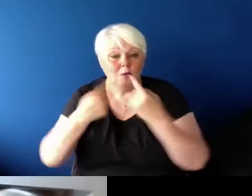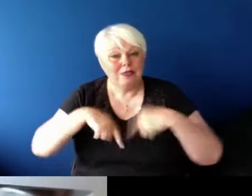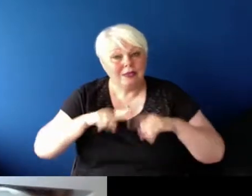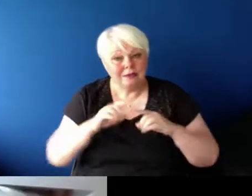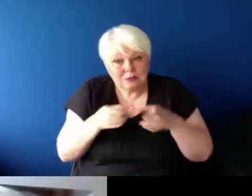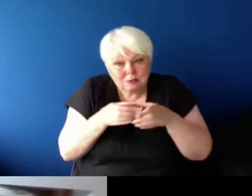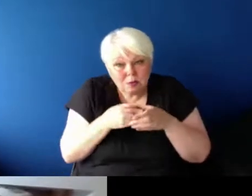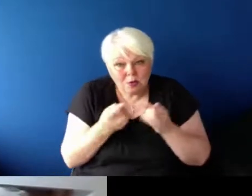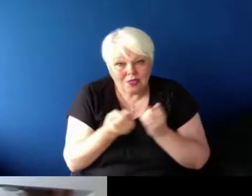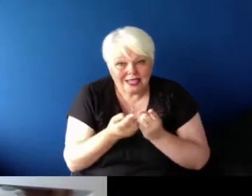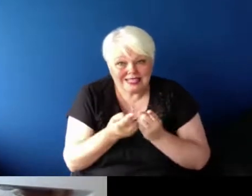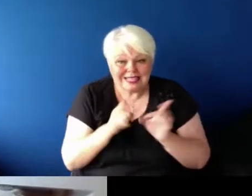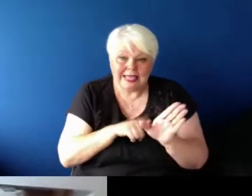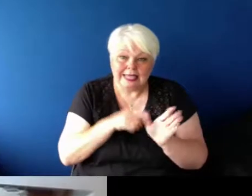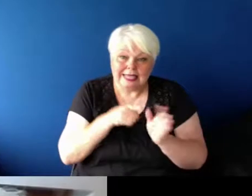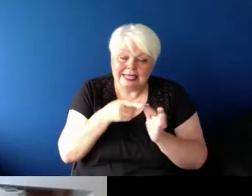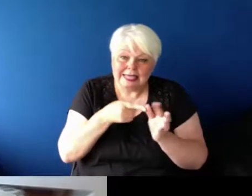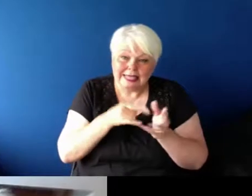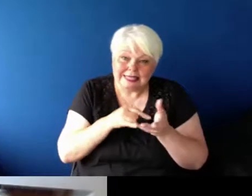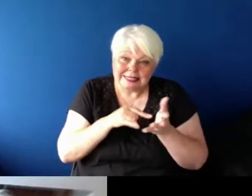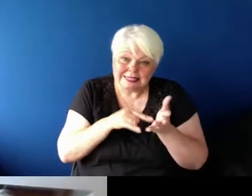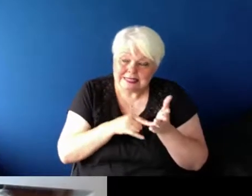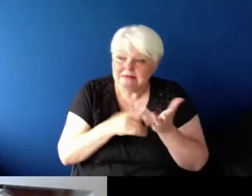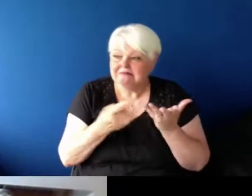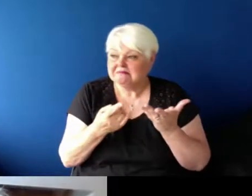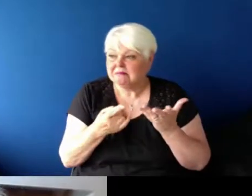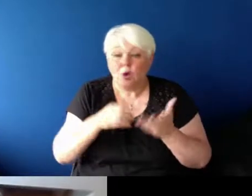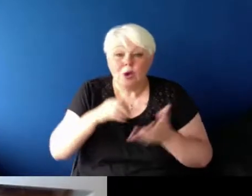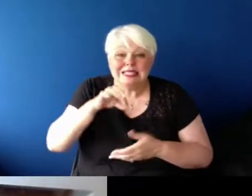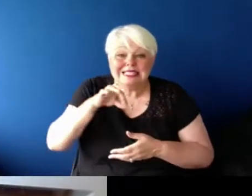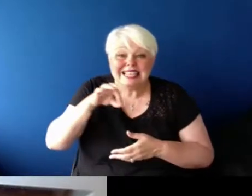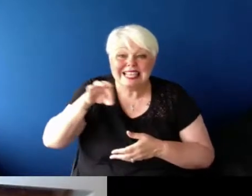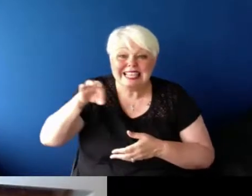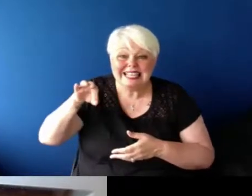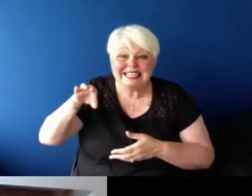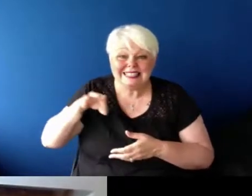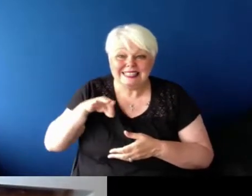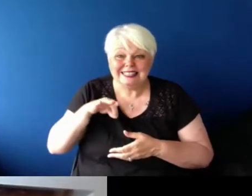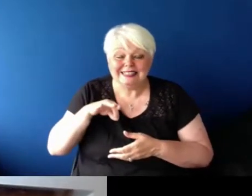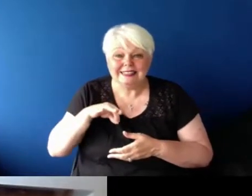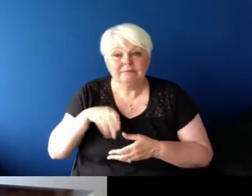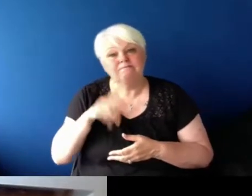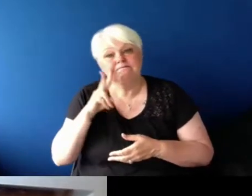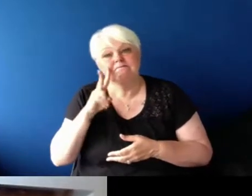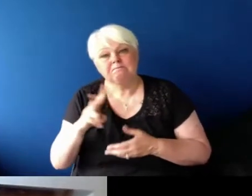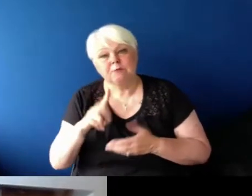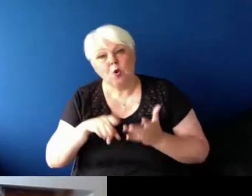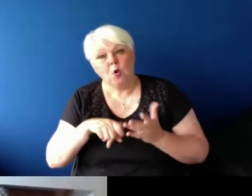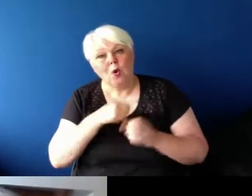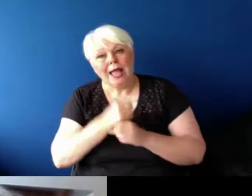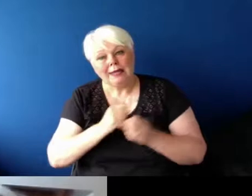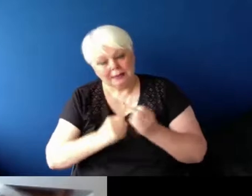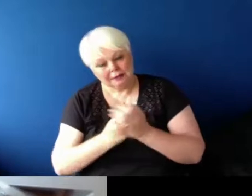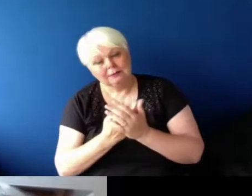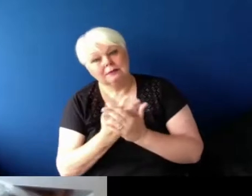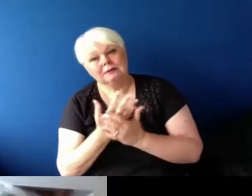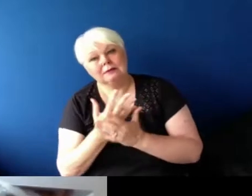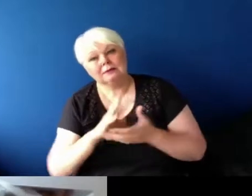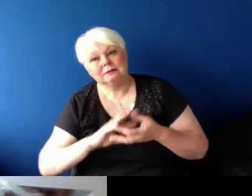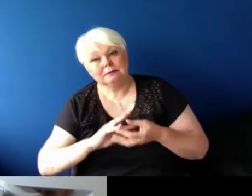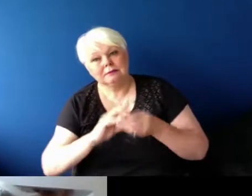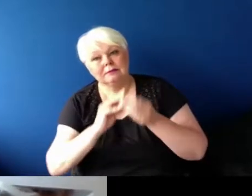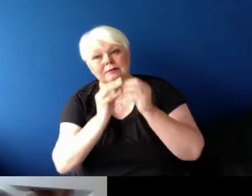like yeast and small things like seeds, mm-hmm. you know, we can see that organic way of being is actually